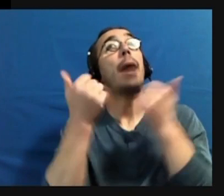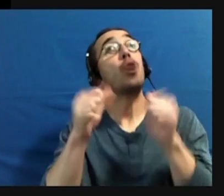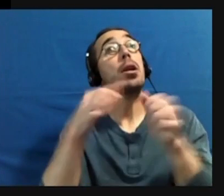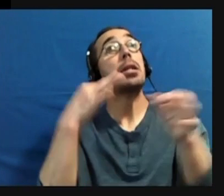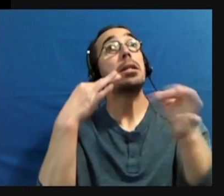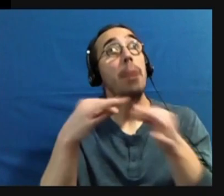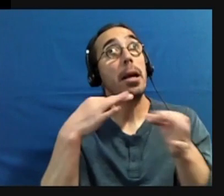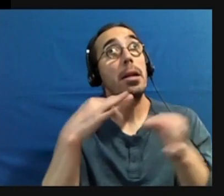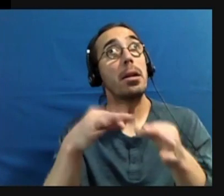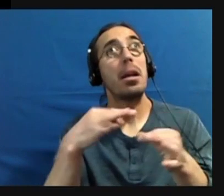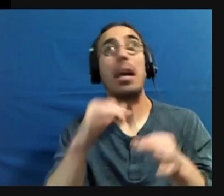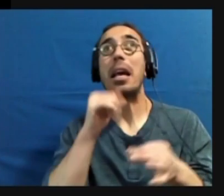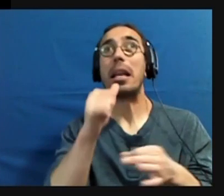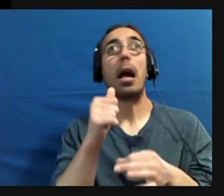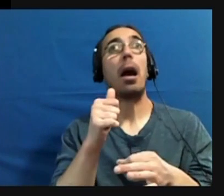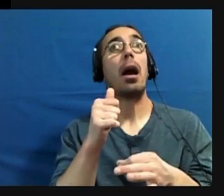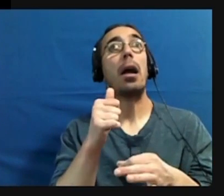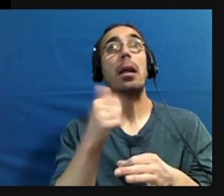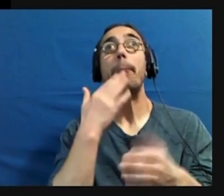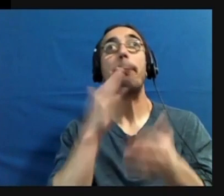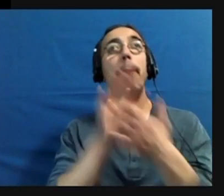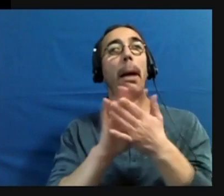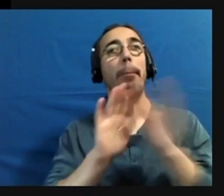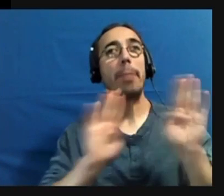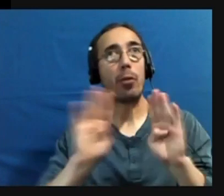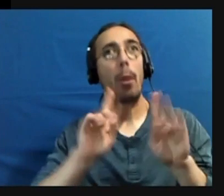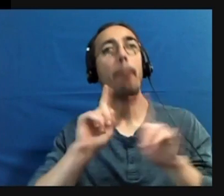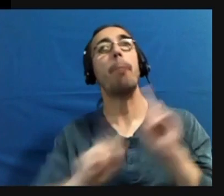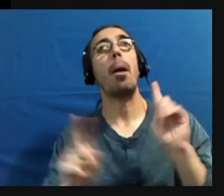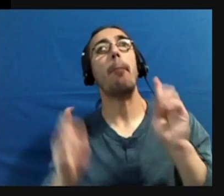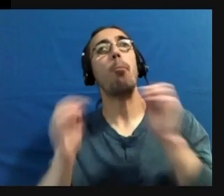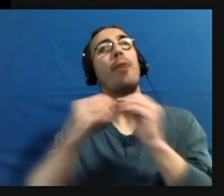bad behavior, but in fact more of an impulse